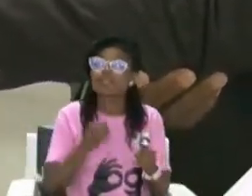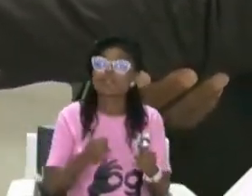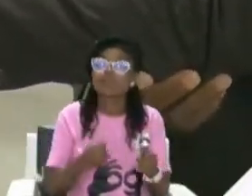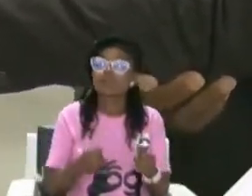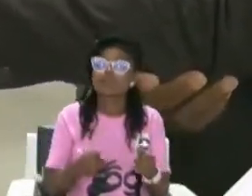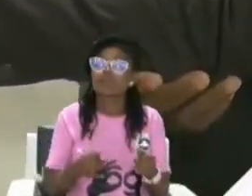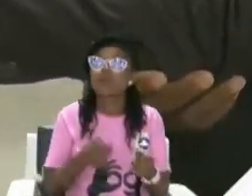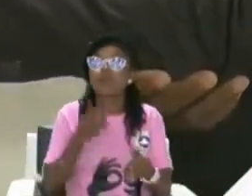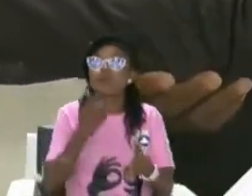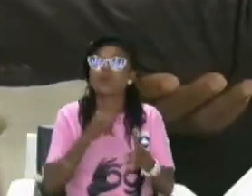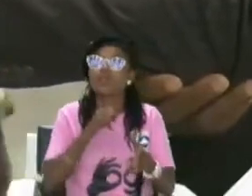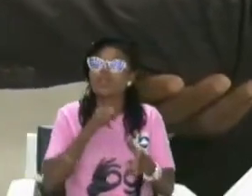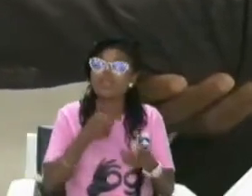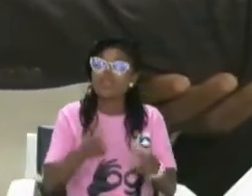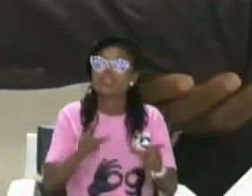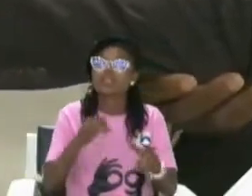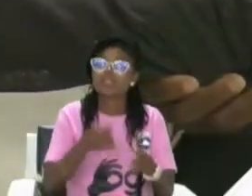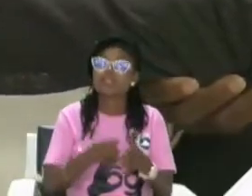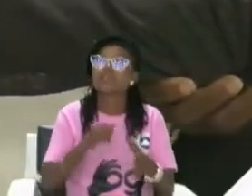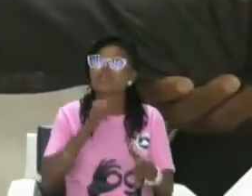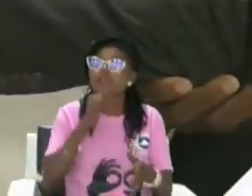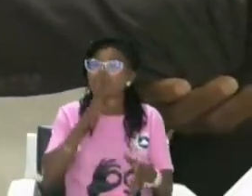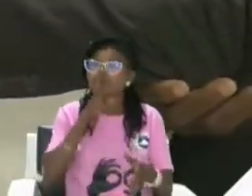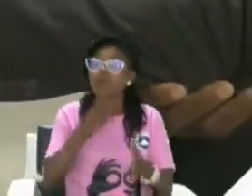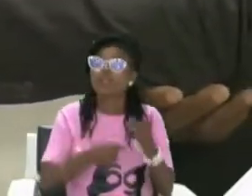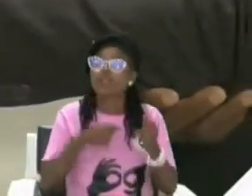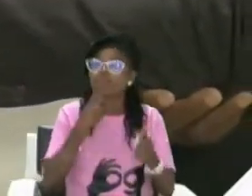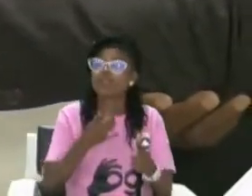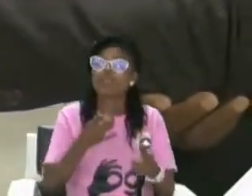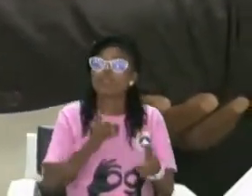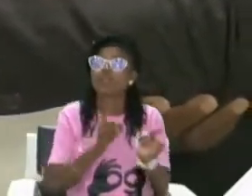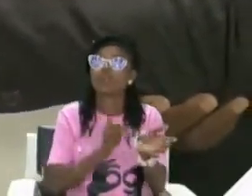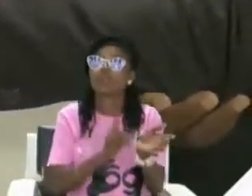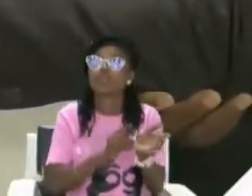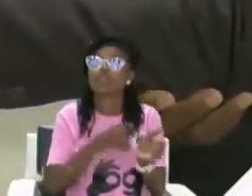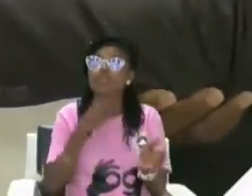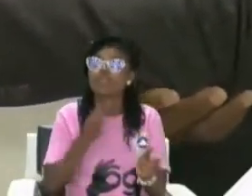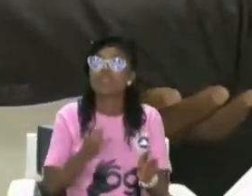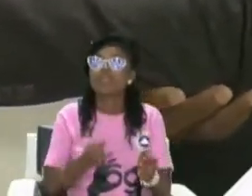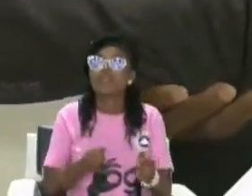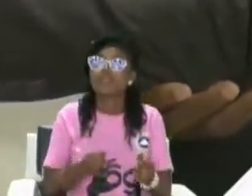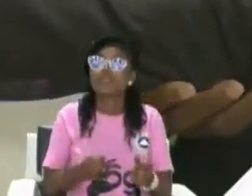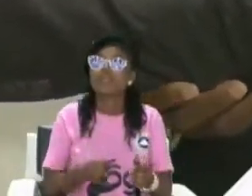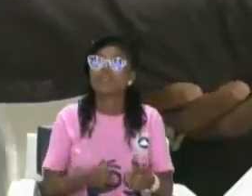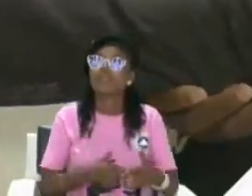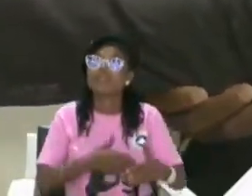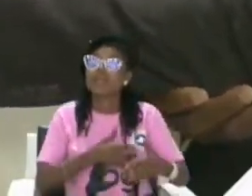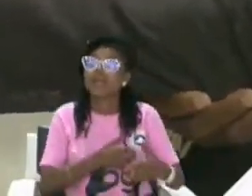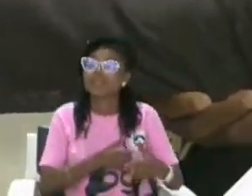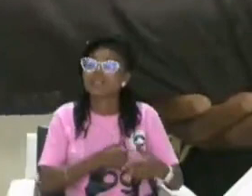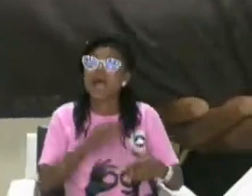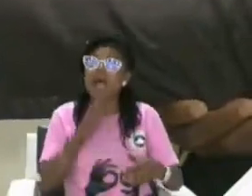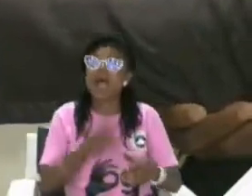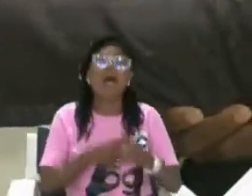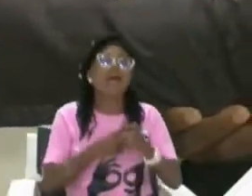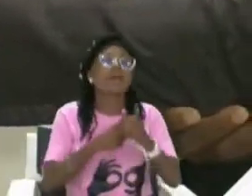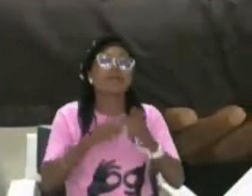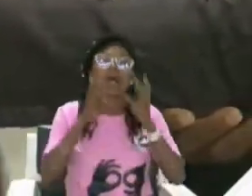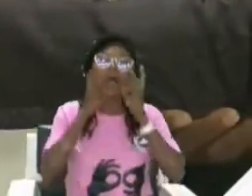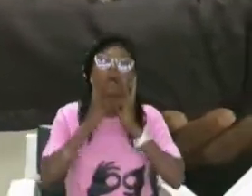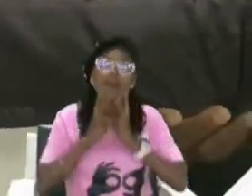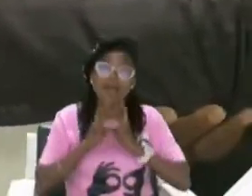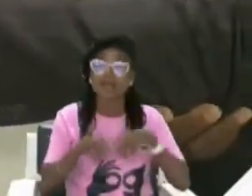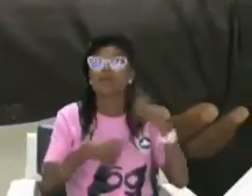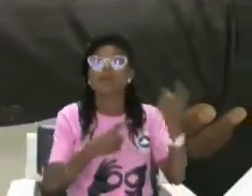that will not be what I'm saying. To cut the long story short, the doctor, they said, it's cancer. I ran, I cry, I go